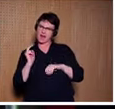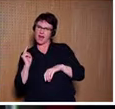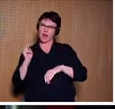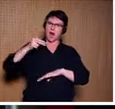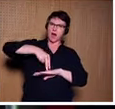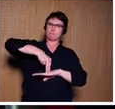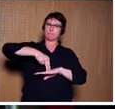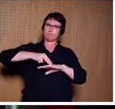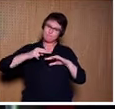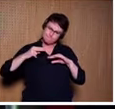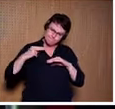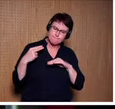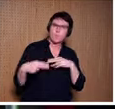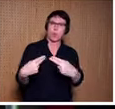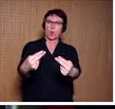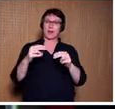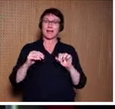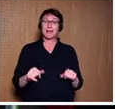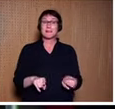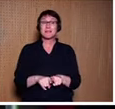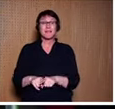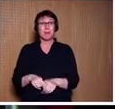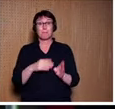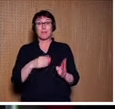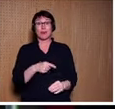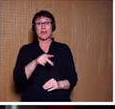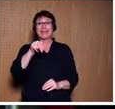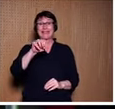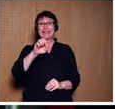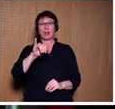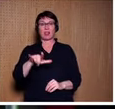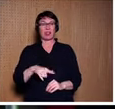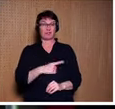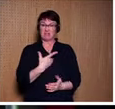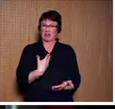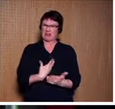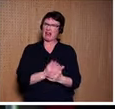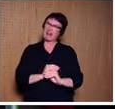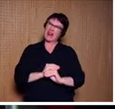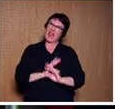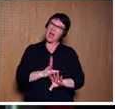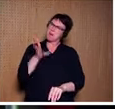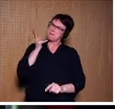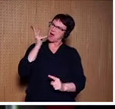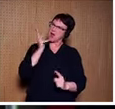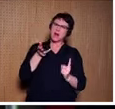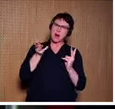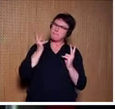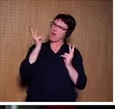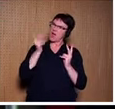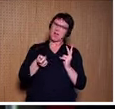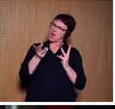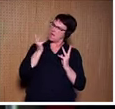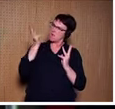to bring together experts like Neil, who can call out the insidious ways in which the anti-rights